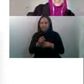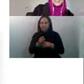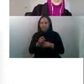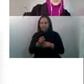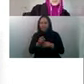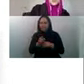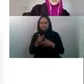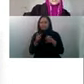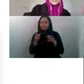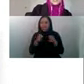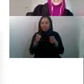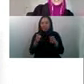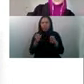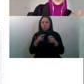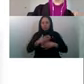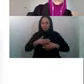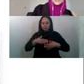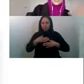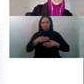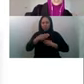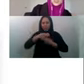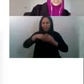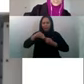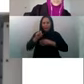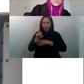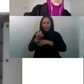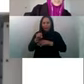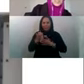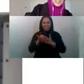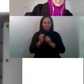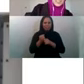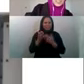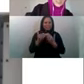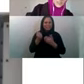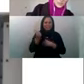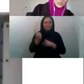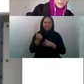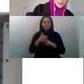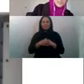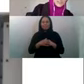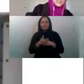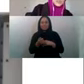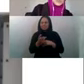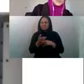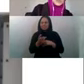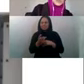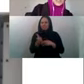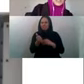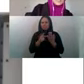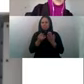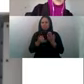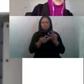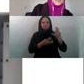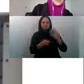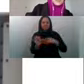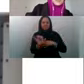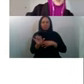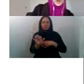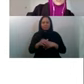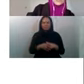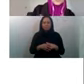handle or enjoy Hajj in a way that makes it a little bit easier. And a few other projects here as well. Now,